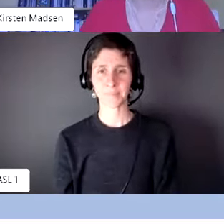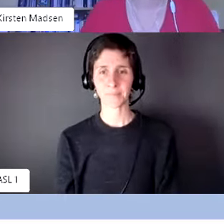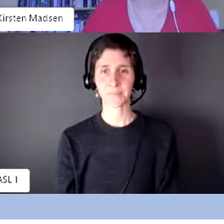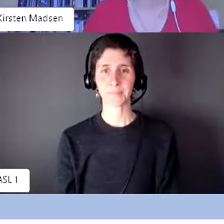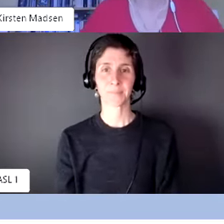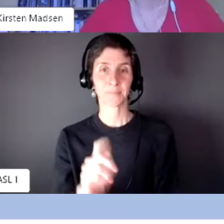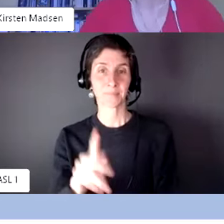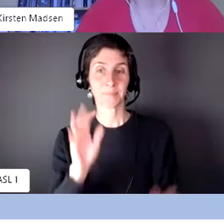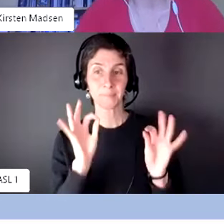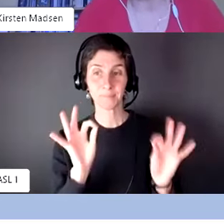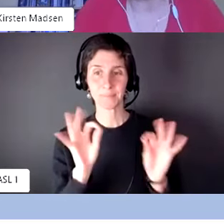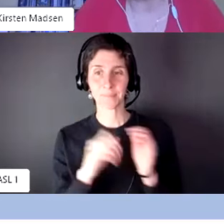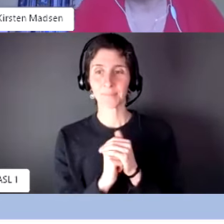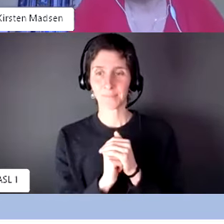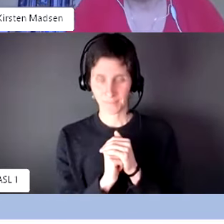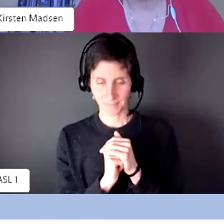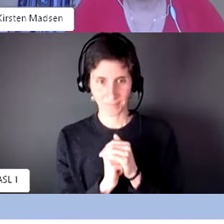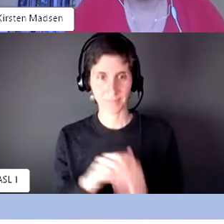Okay. So,